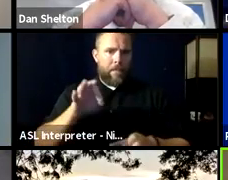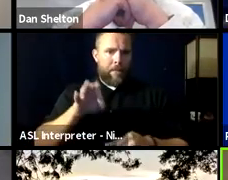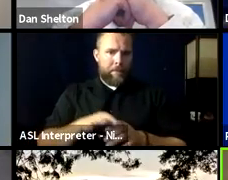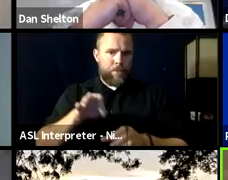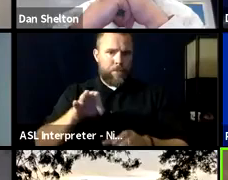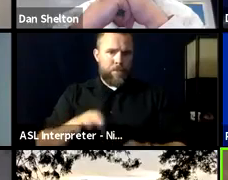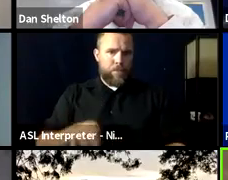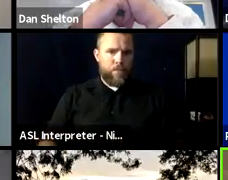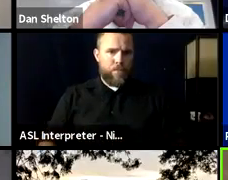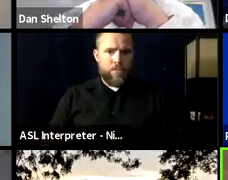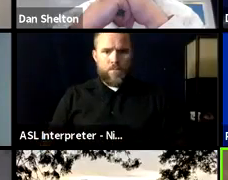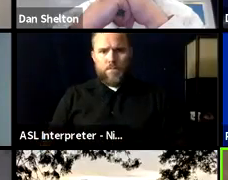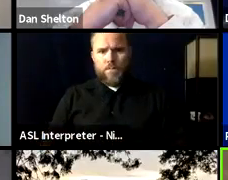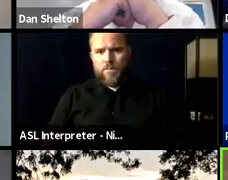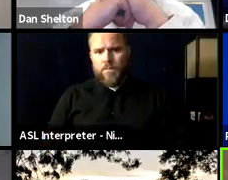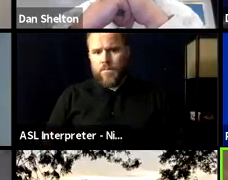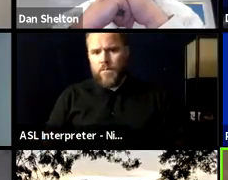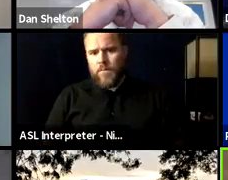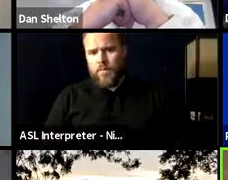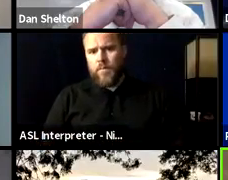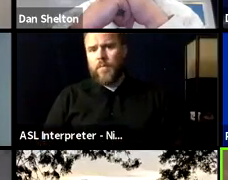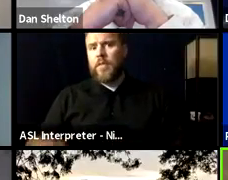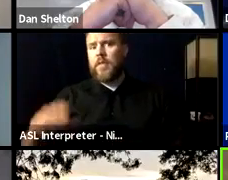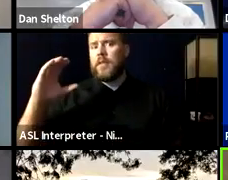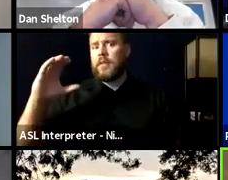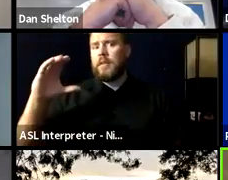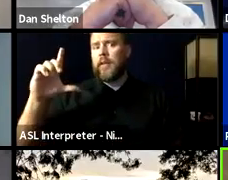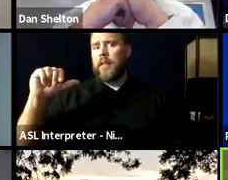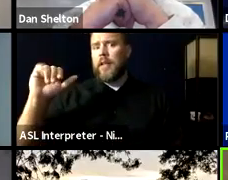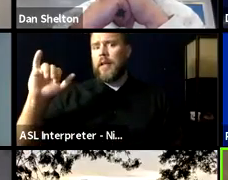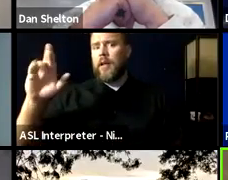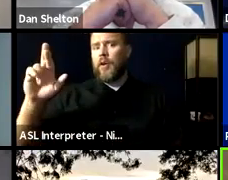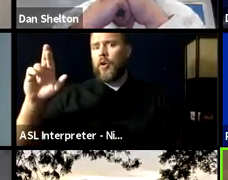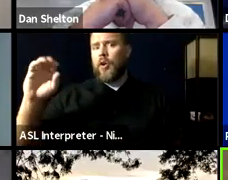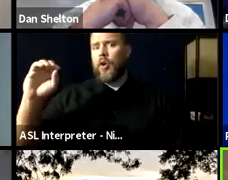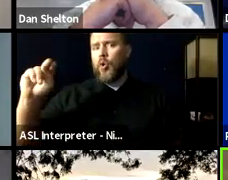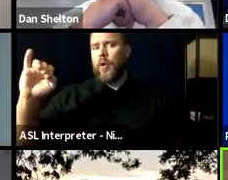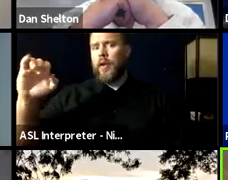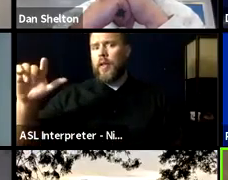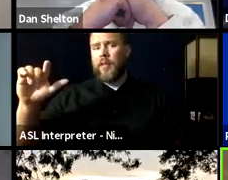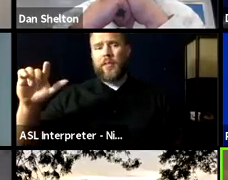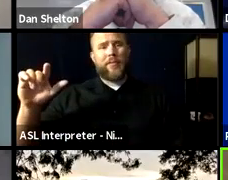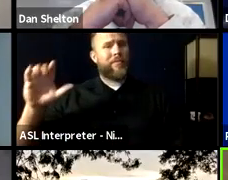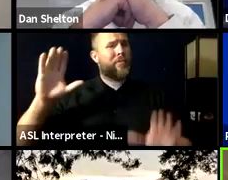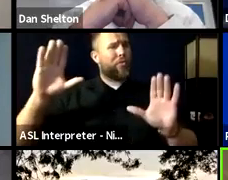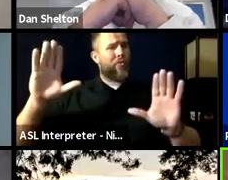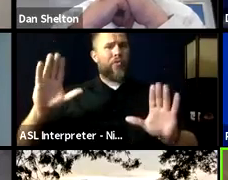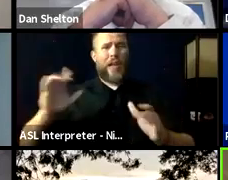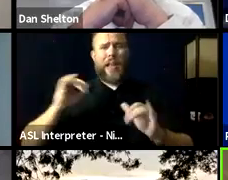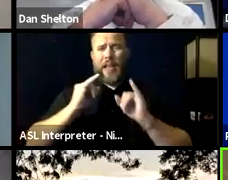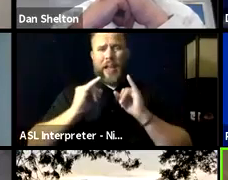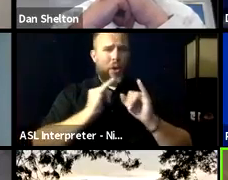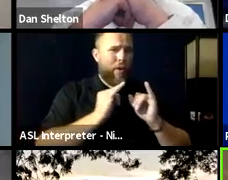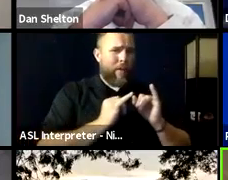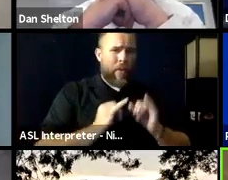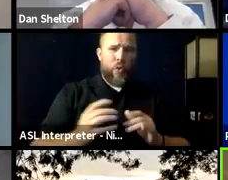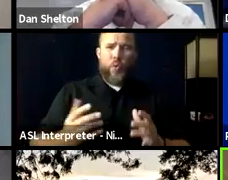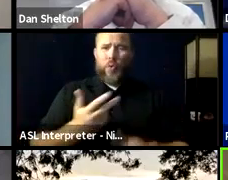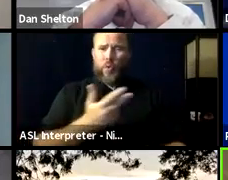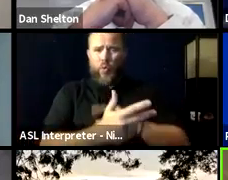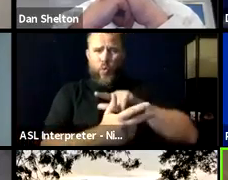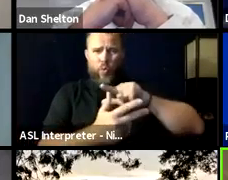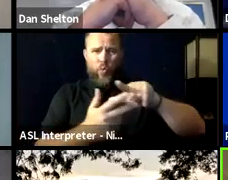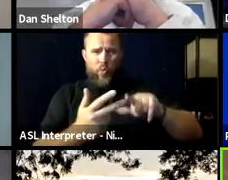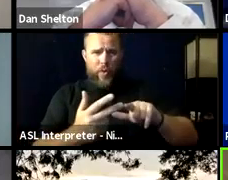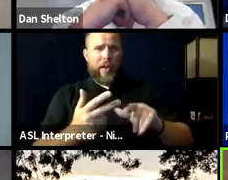Okay. This is Claire O'Neill. I'd just like to thank the 3 candidates for stepping forward. It was a great interview last week. Great to meet everybody and hear ideas.